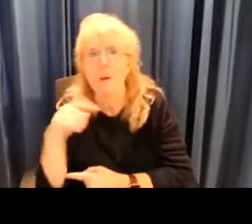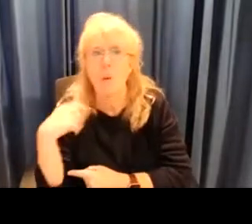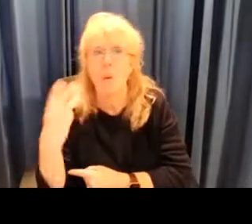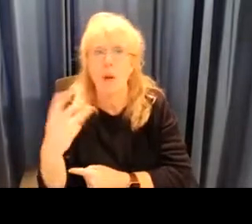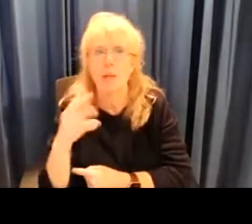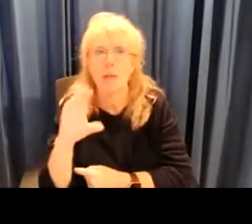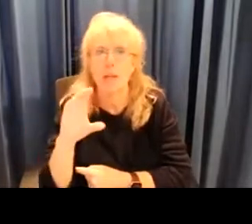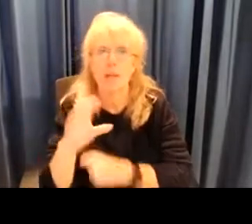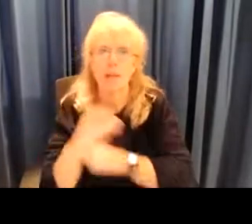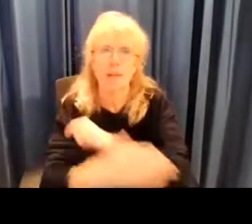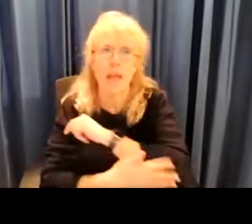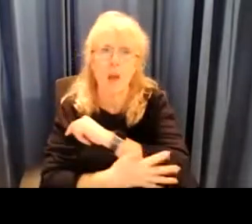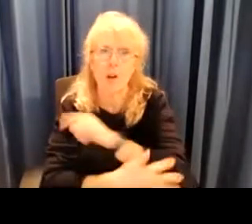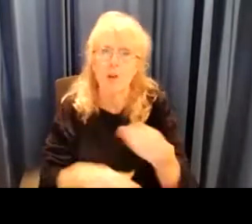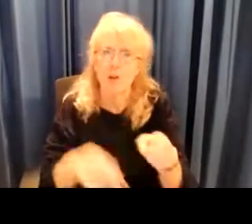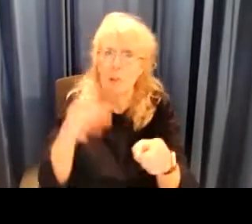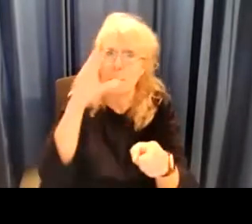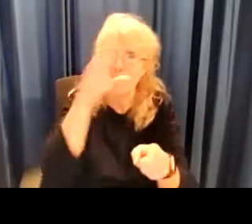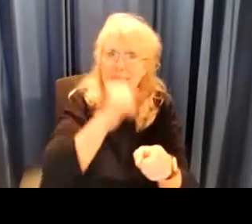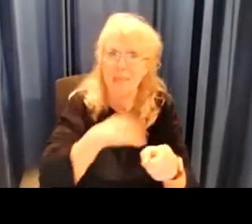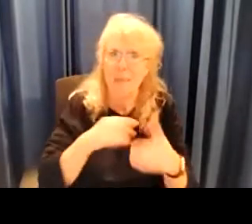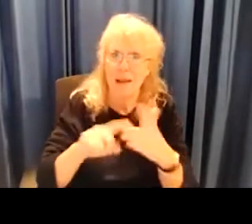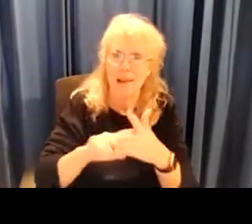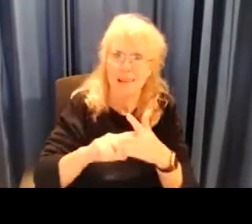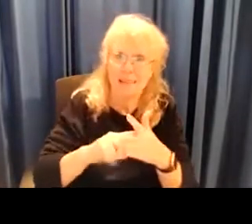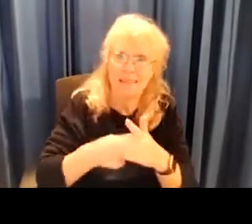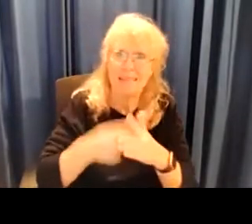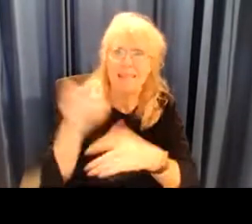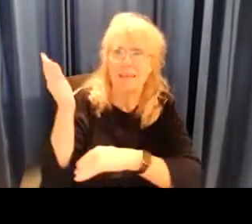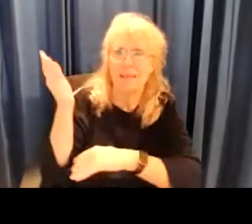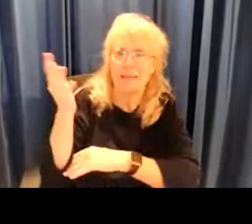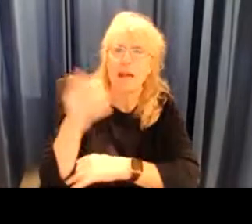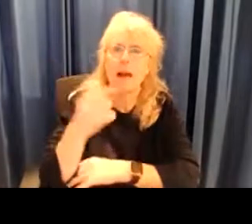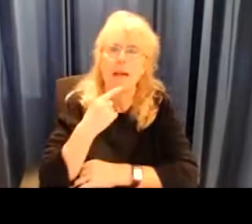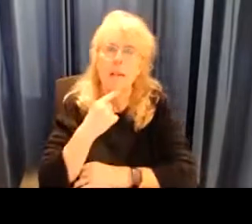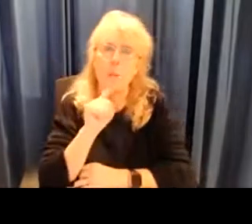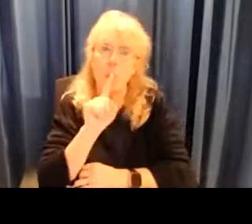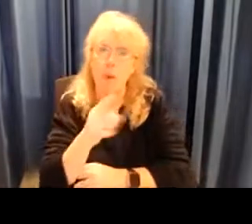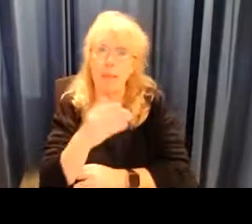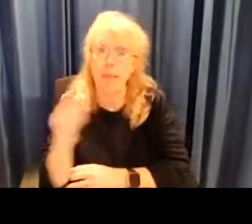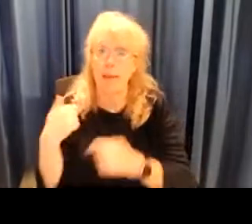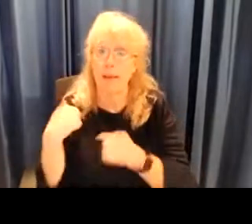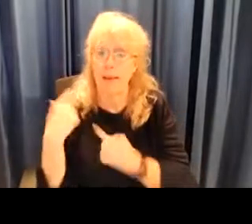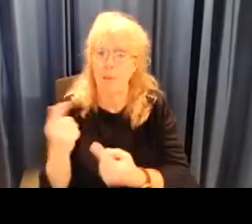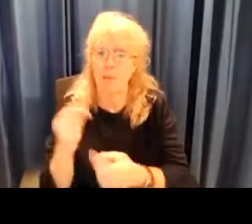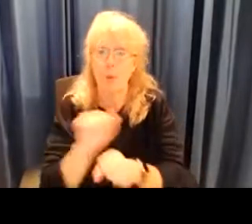opening spiel there, Jim. One of the things that I've been working with the